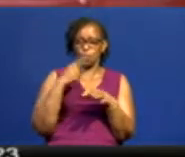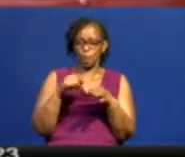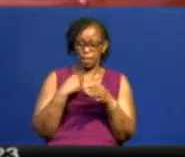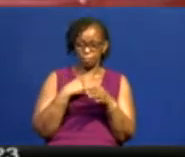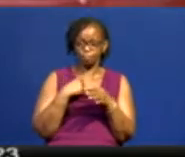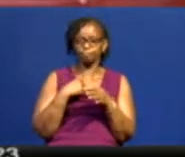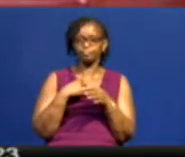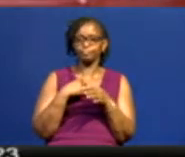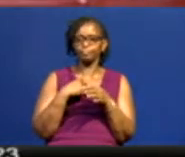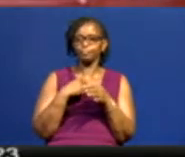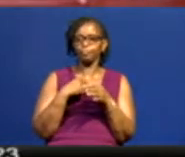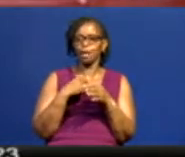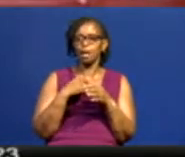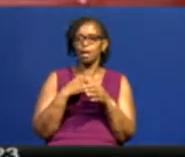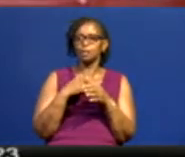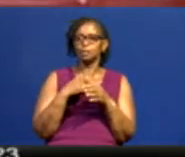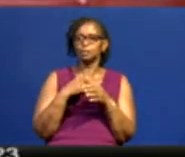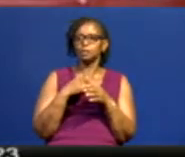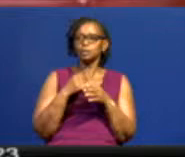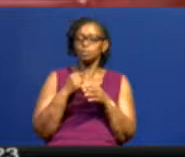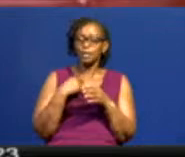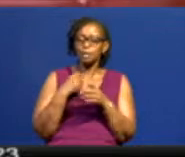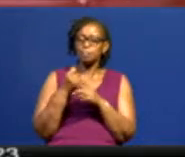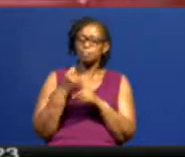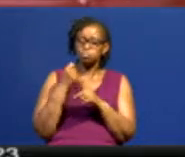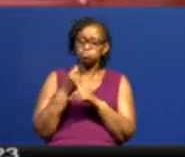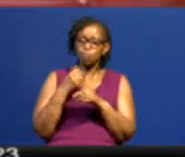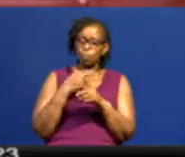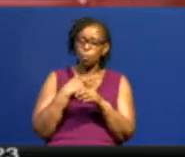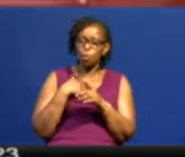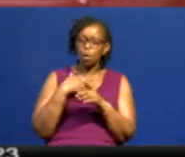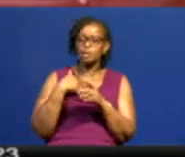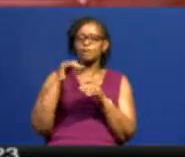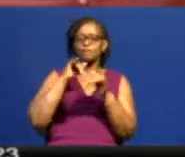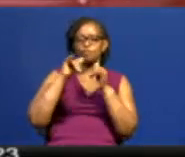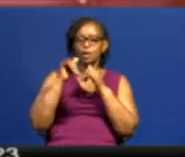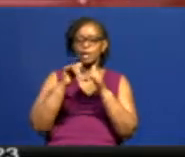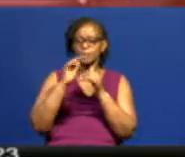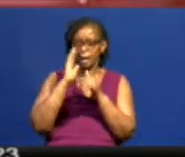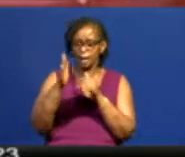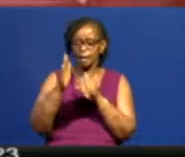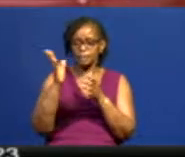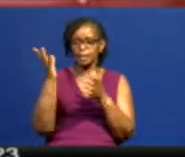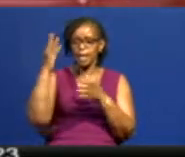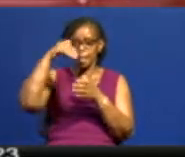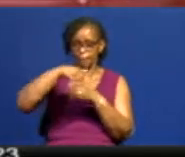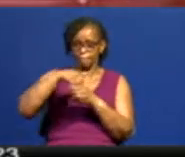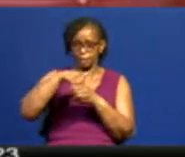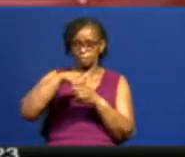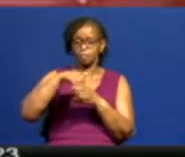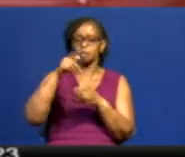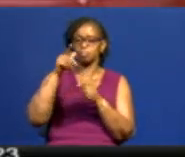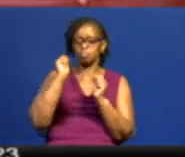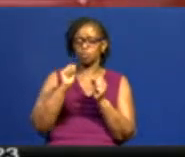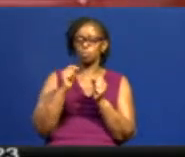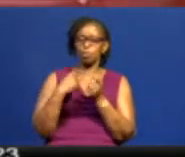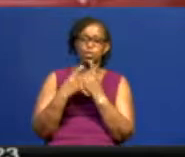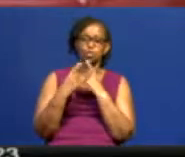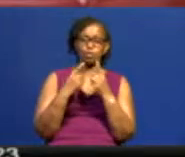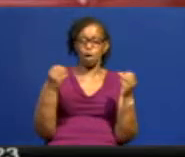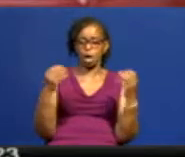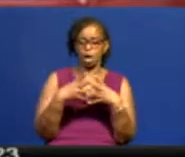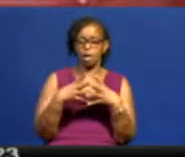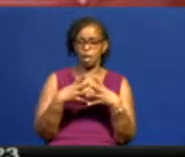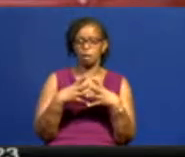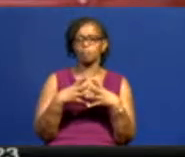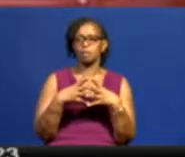investment from other countries, the foreign direct investments, then we shall be able to talk clearly on having